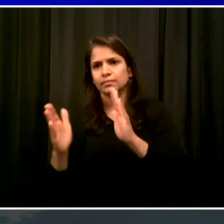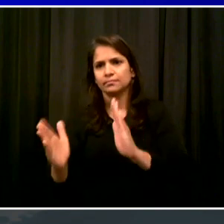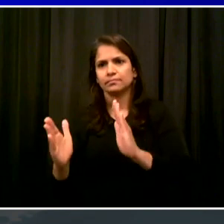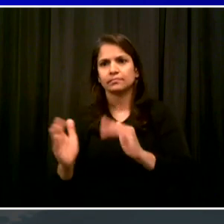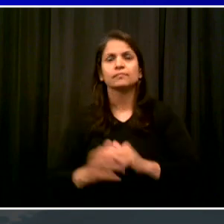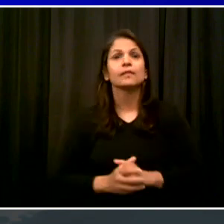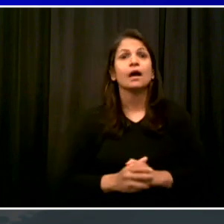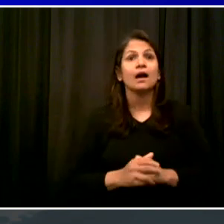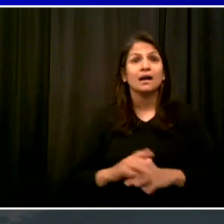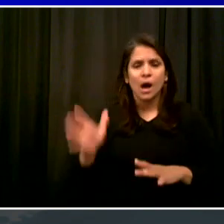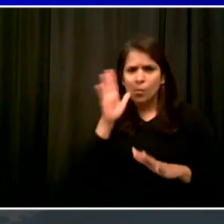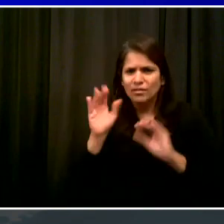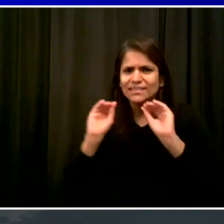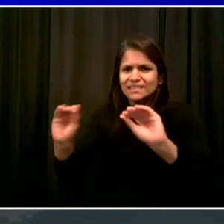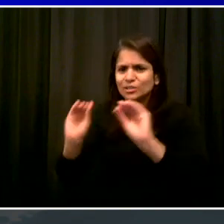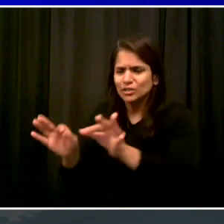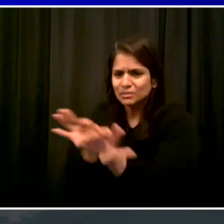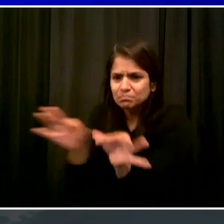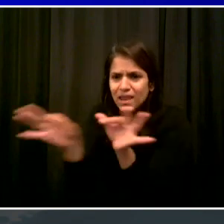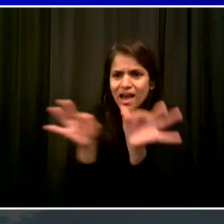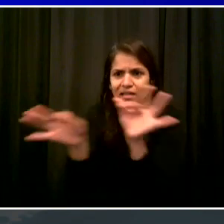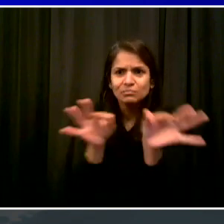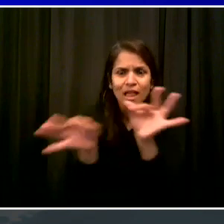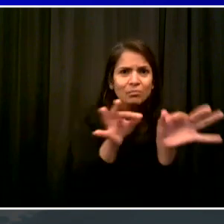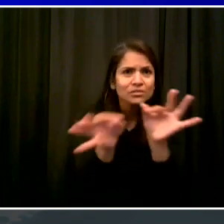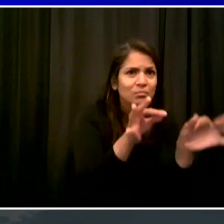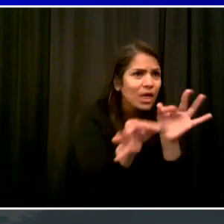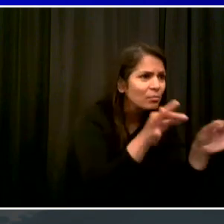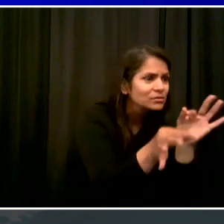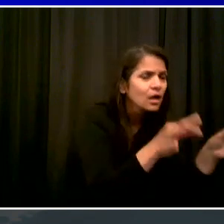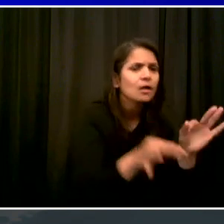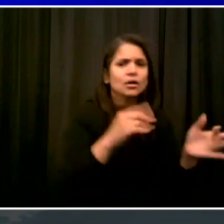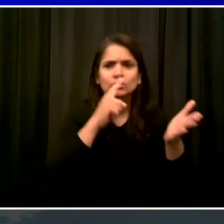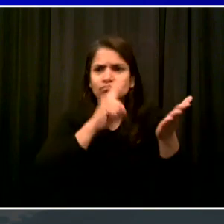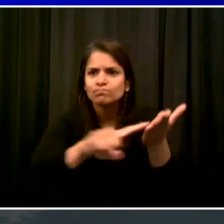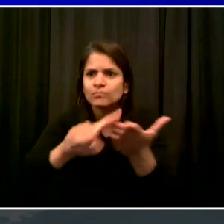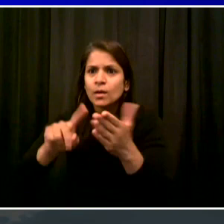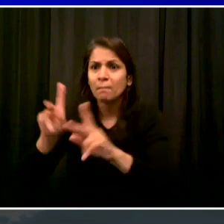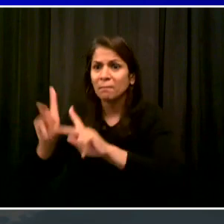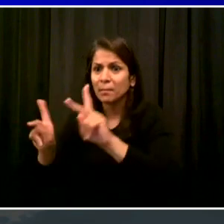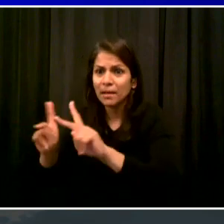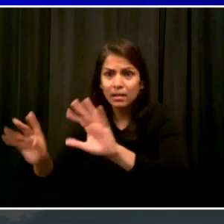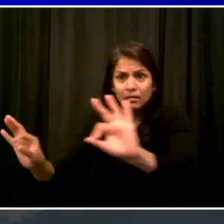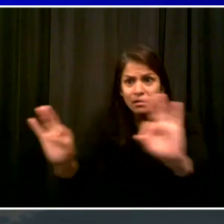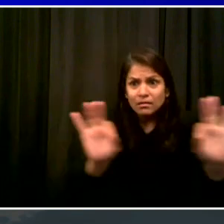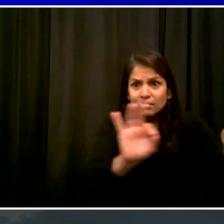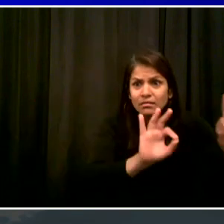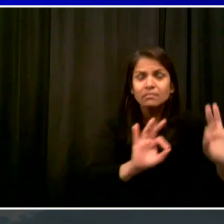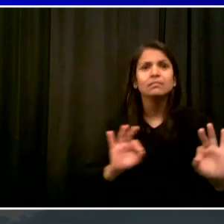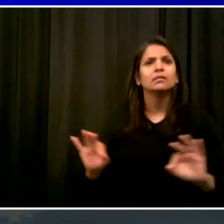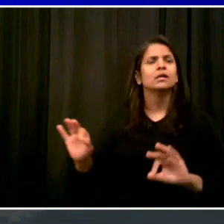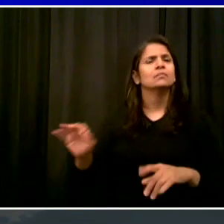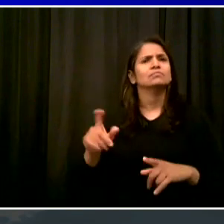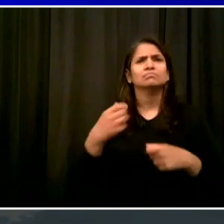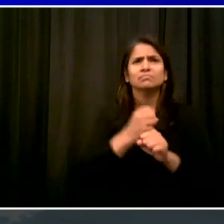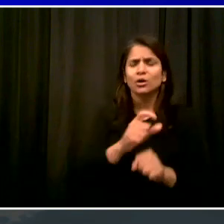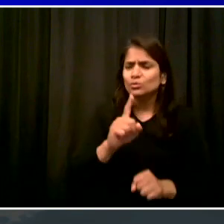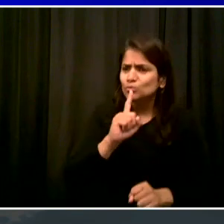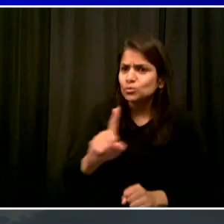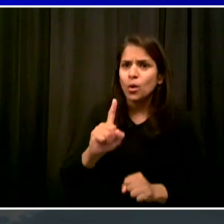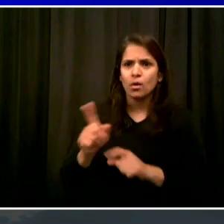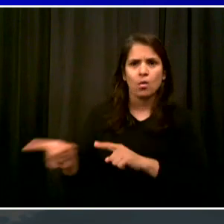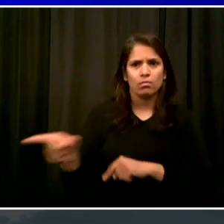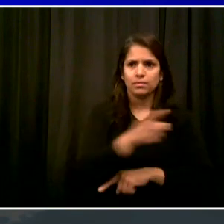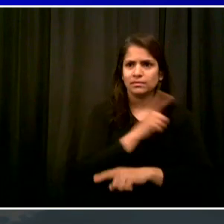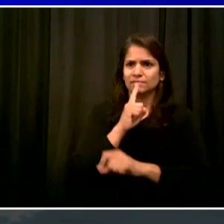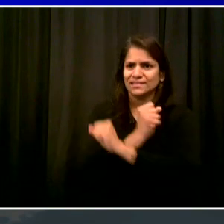constantly monitor, we will help you to ensure what you're doing is safe. Our Department of Buildings will be there to help, not to fine,